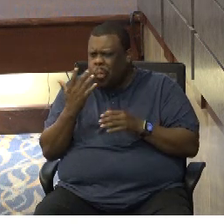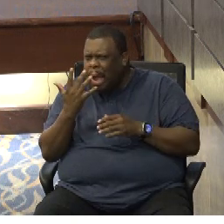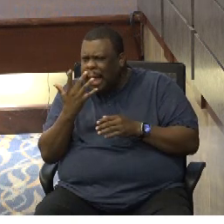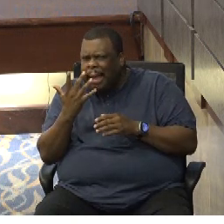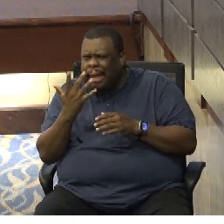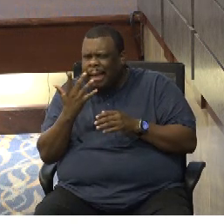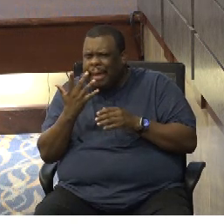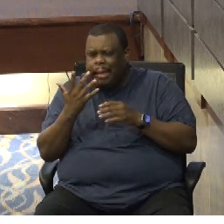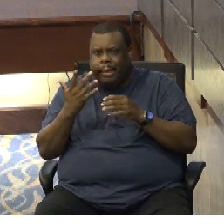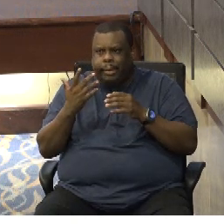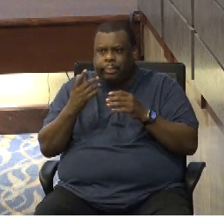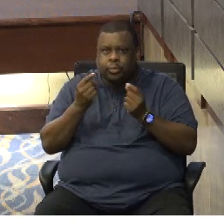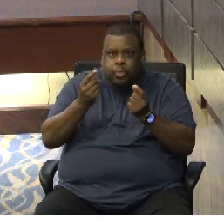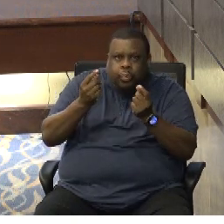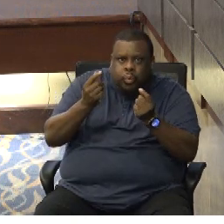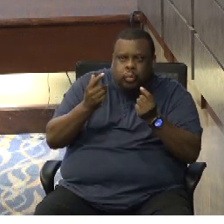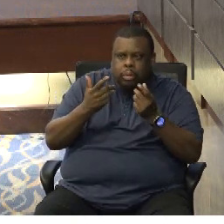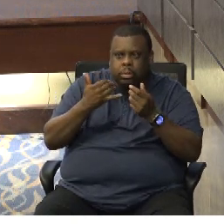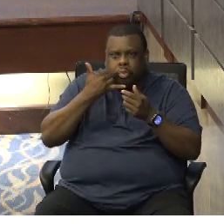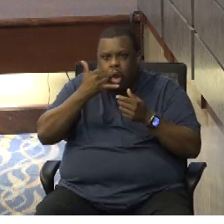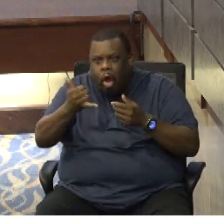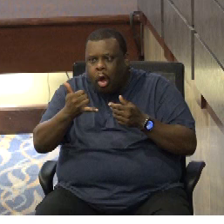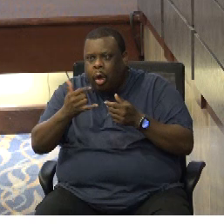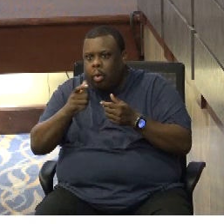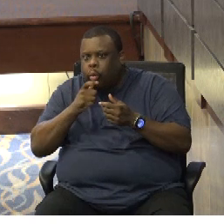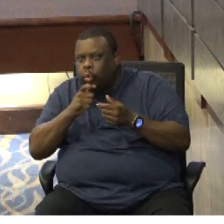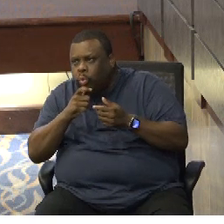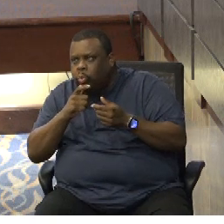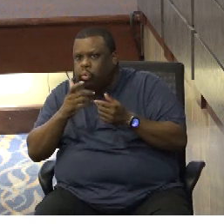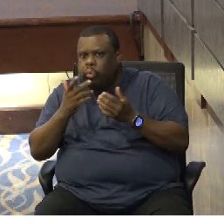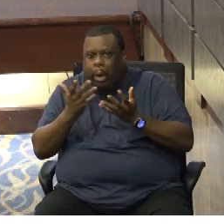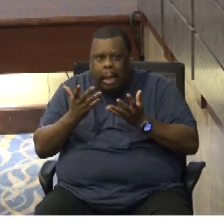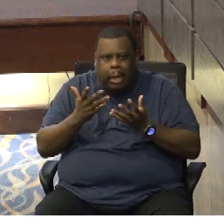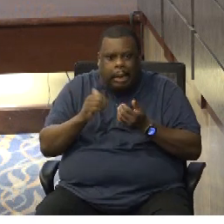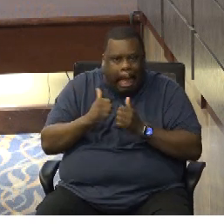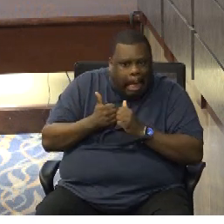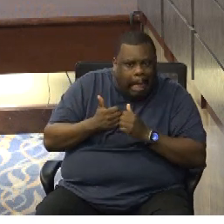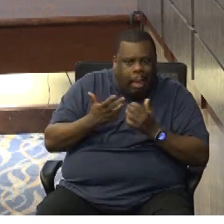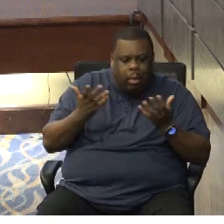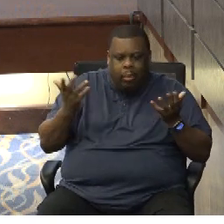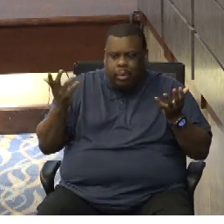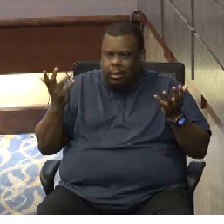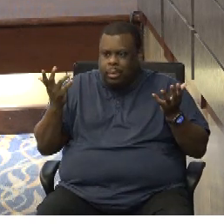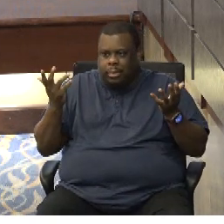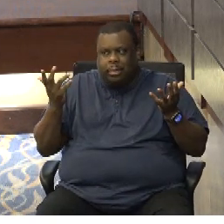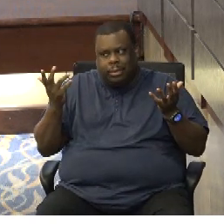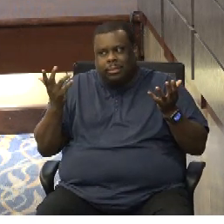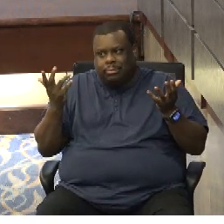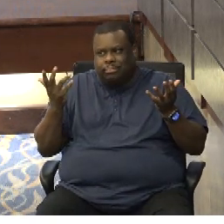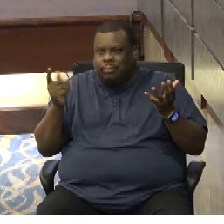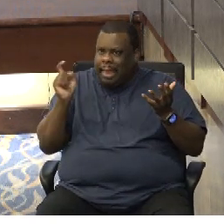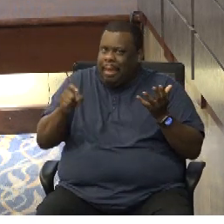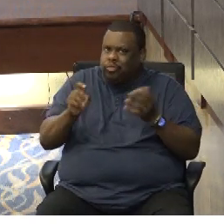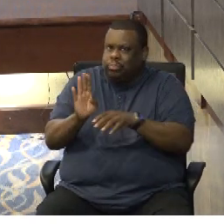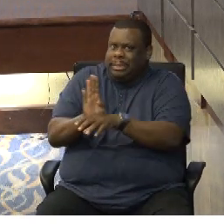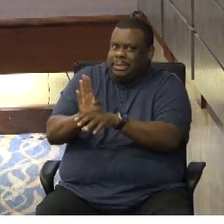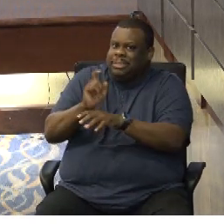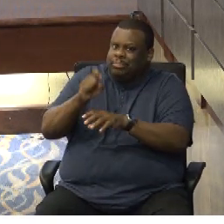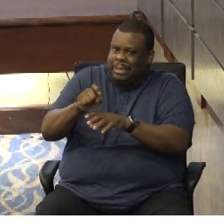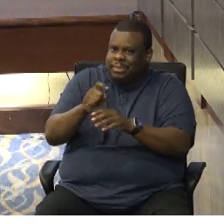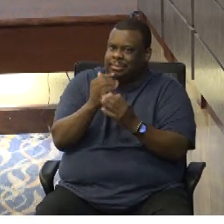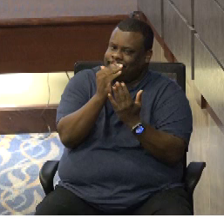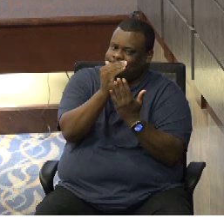questions, how many calls why do they need to know this? Well, because if you want this money, then you've got to provide this